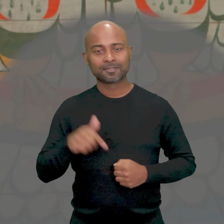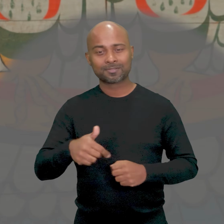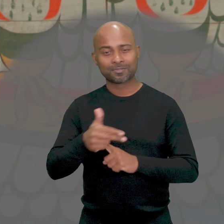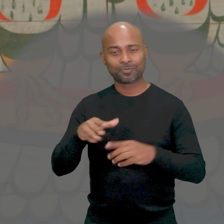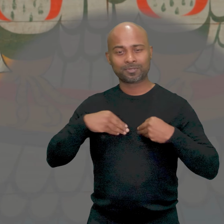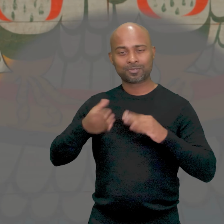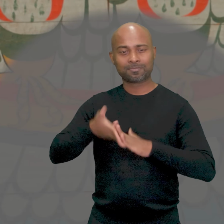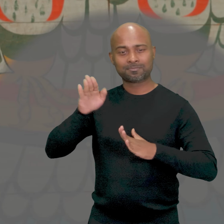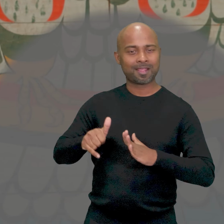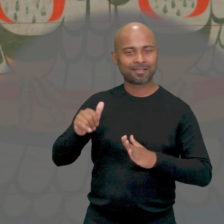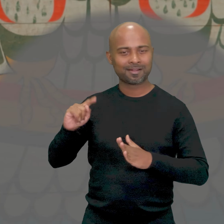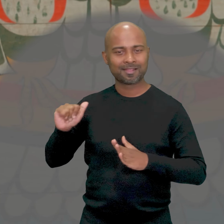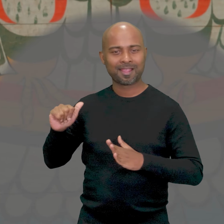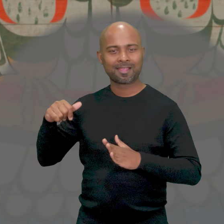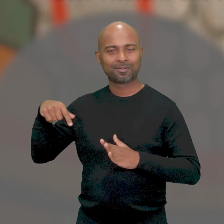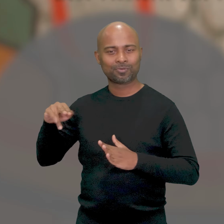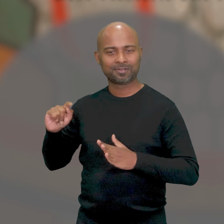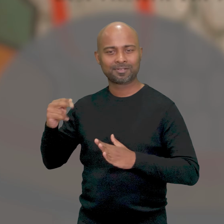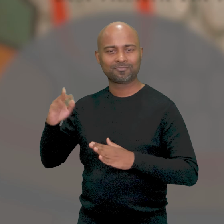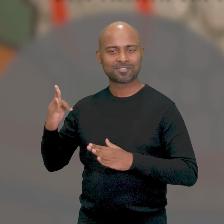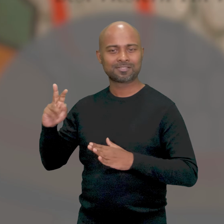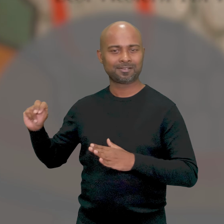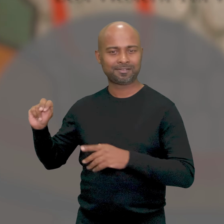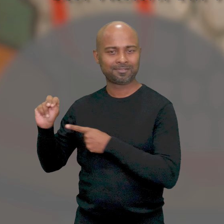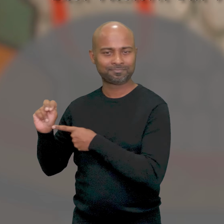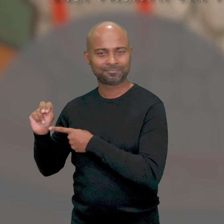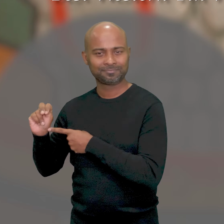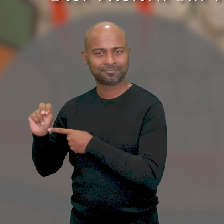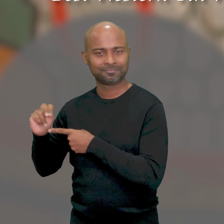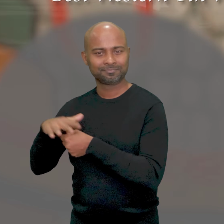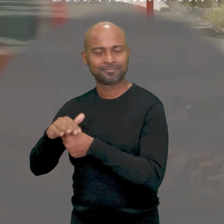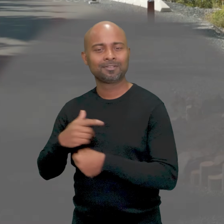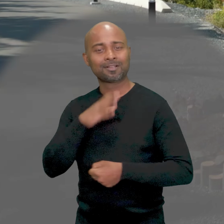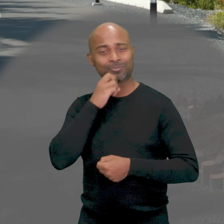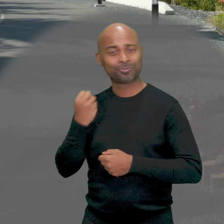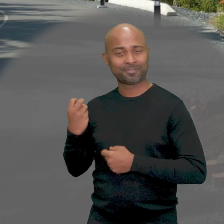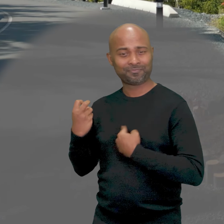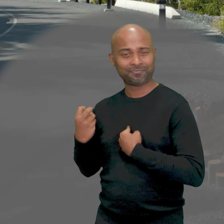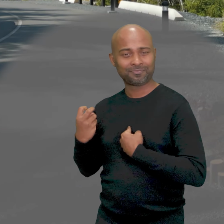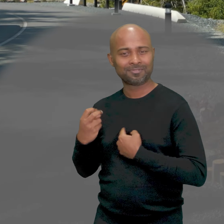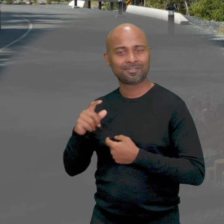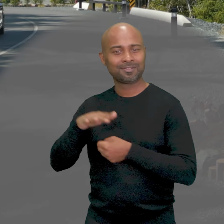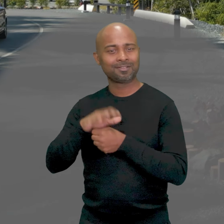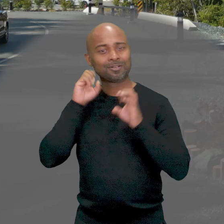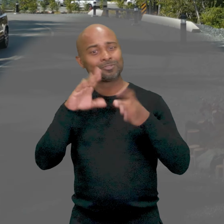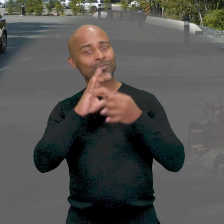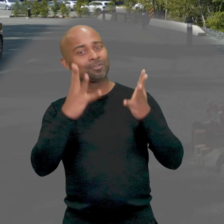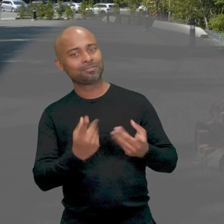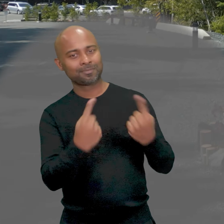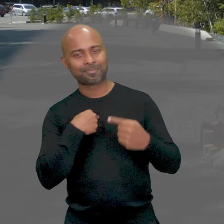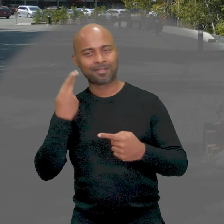Tin Wis is owned and operated by Cloquet First Nation in the traditional territory of the Cloquet First Nation. At 12 years old, the